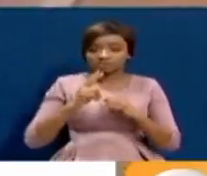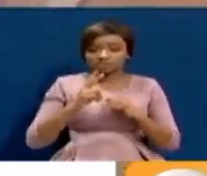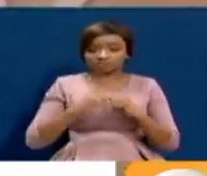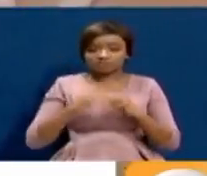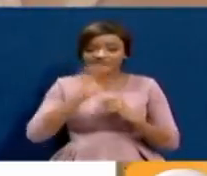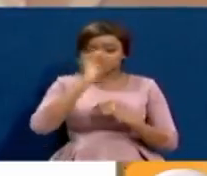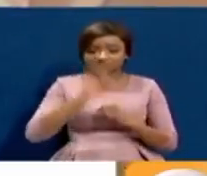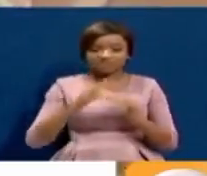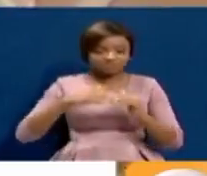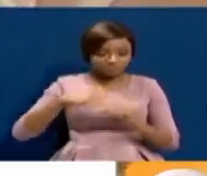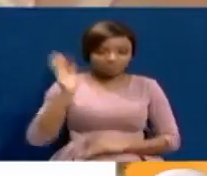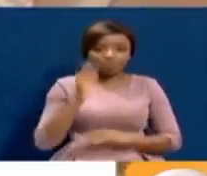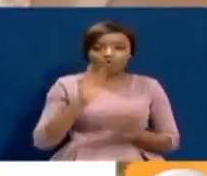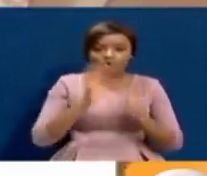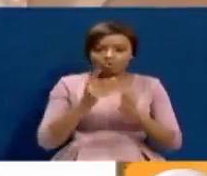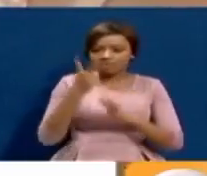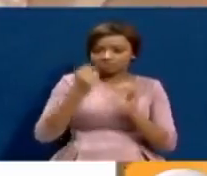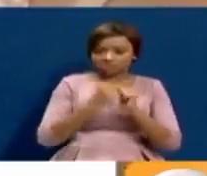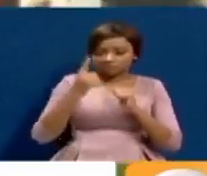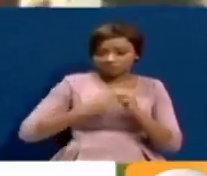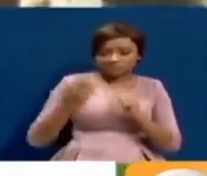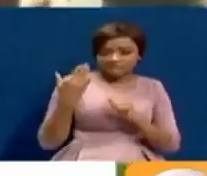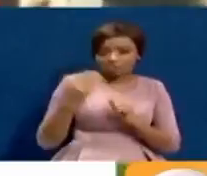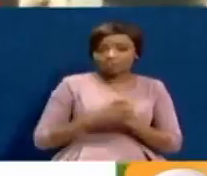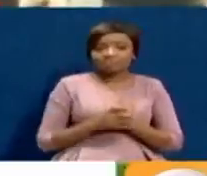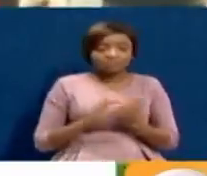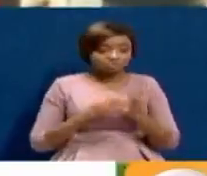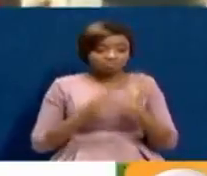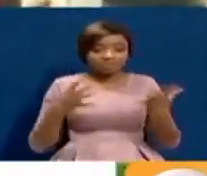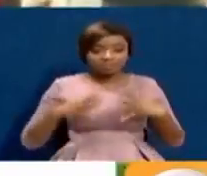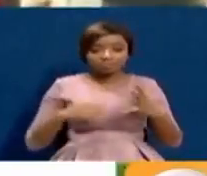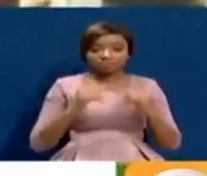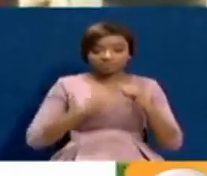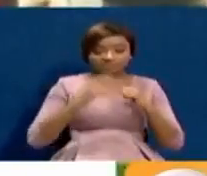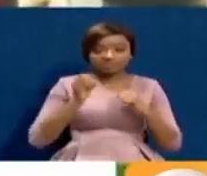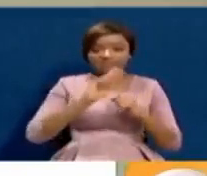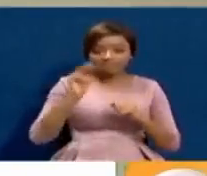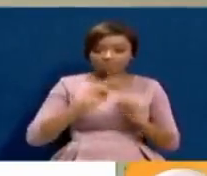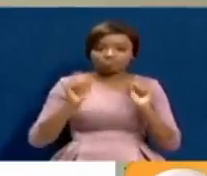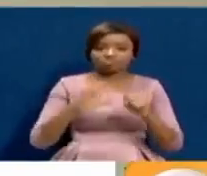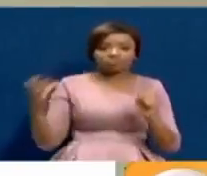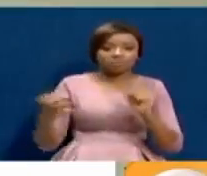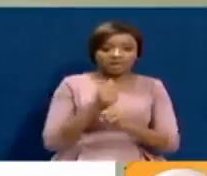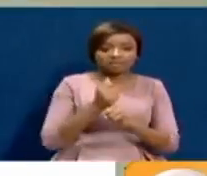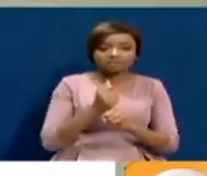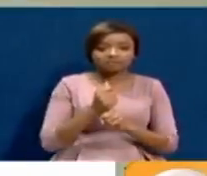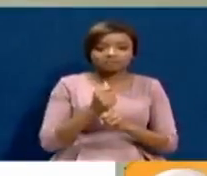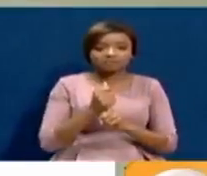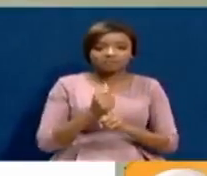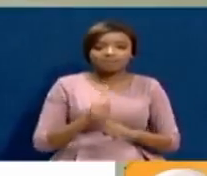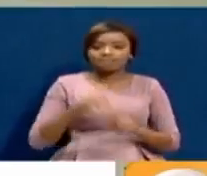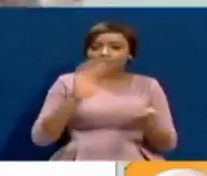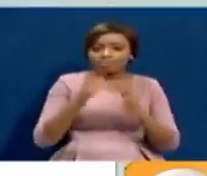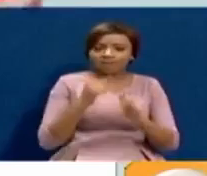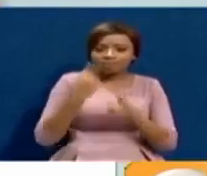vote. Observers predict the vote could reach 160 million, far exceeding the 138 million ballots cast